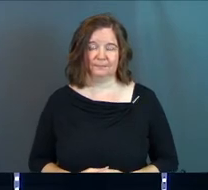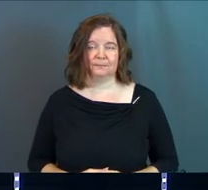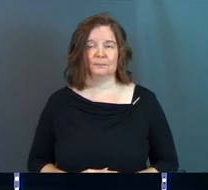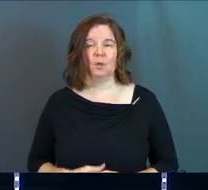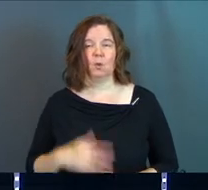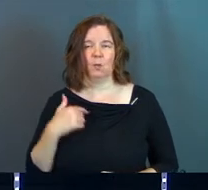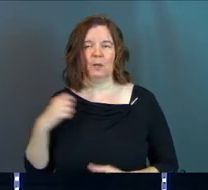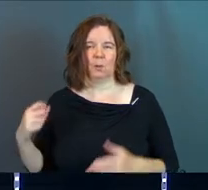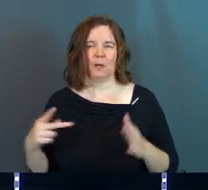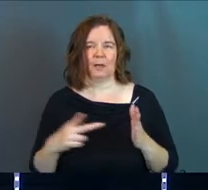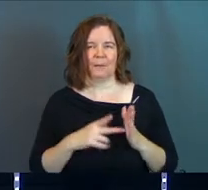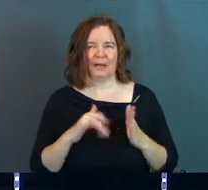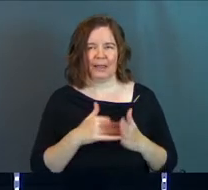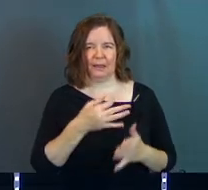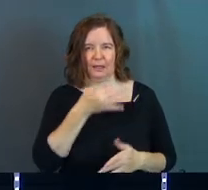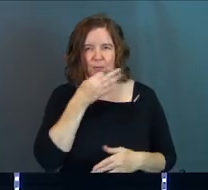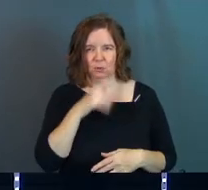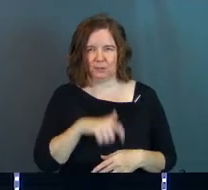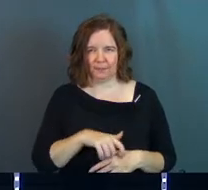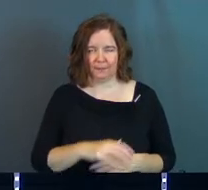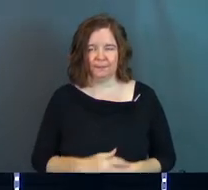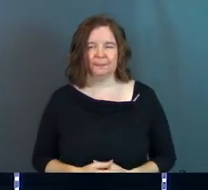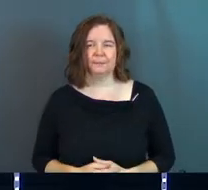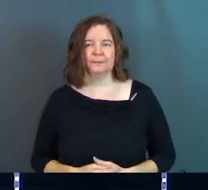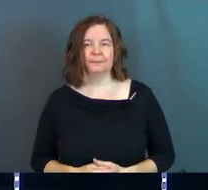We're going to come back to that at communion.